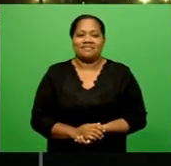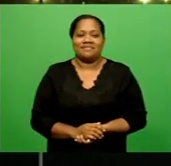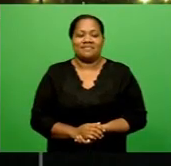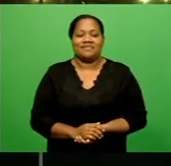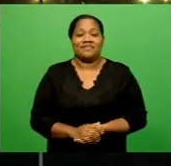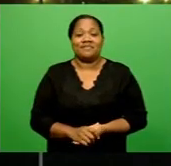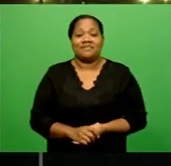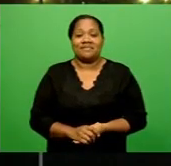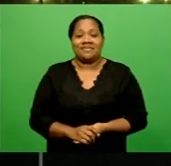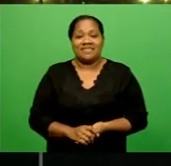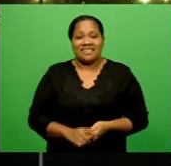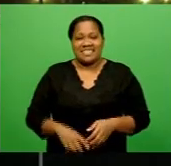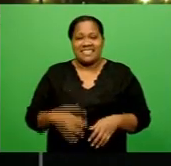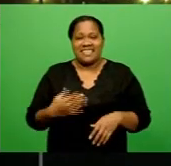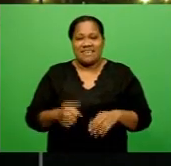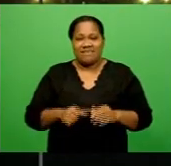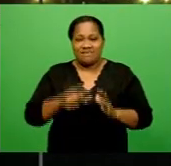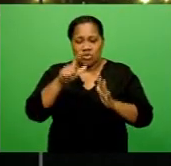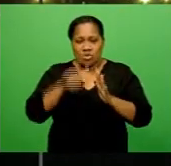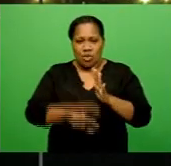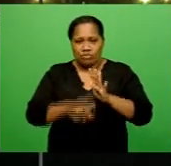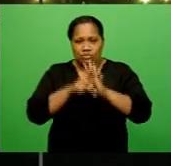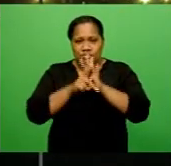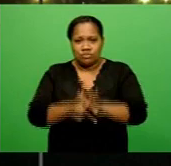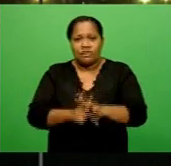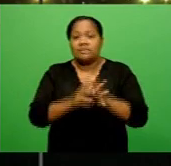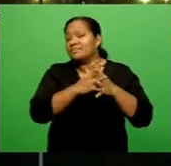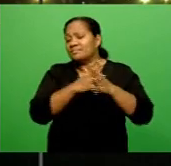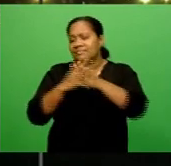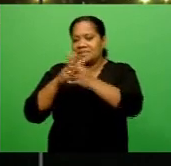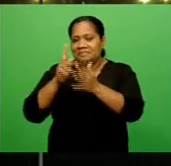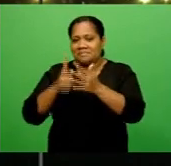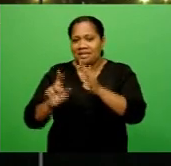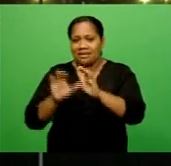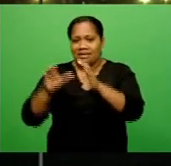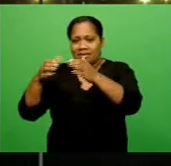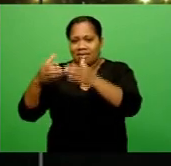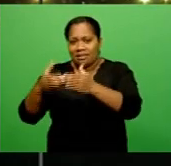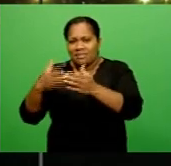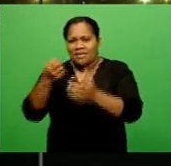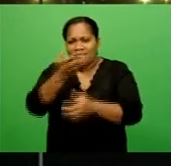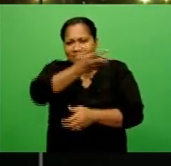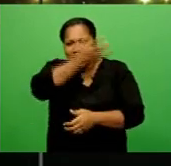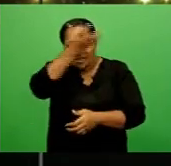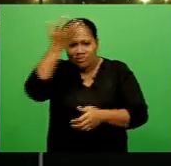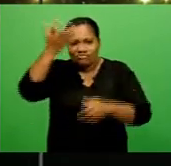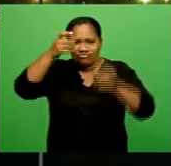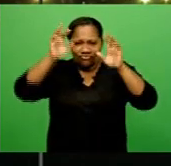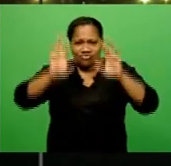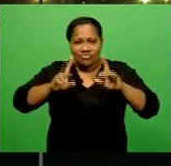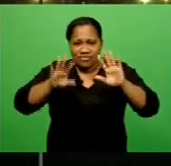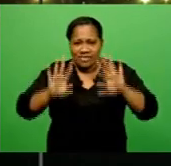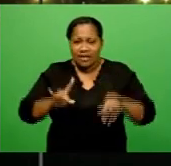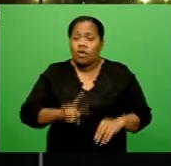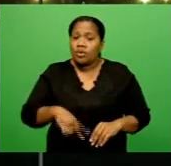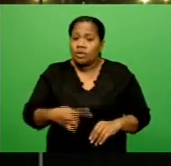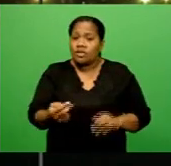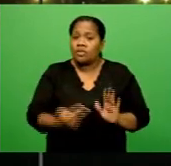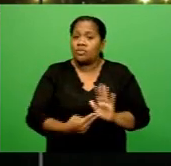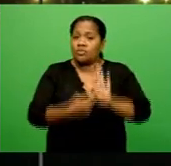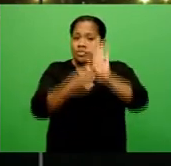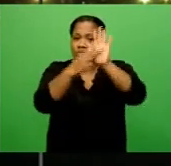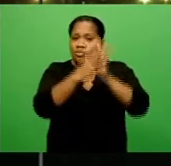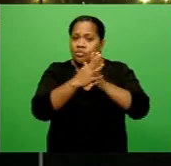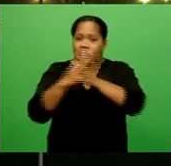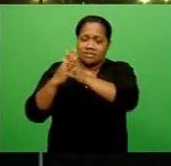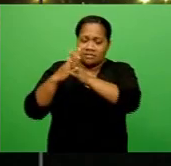A trough of low pressure lies over the western parts of the group. Associated cloud and rain continues to affect the northern and western